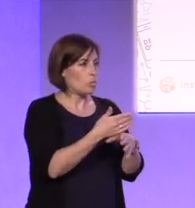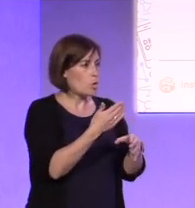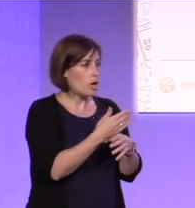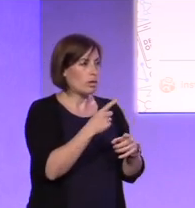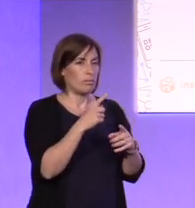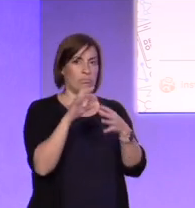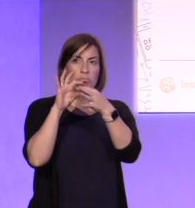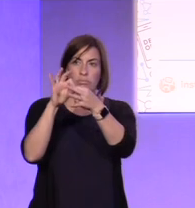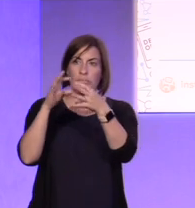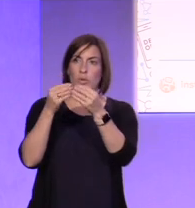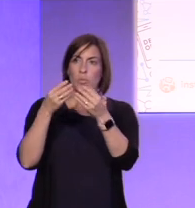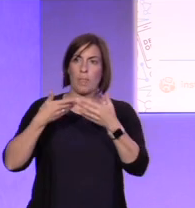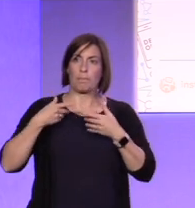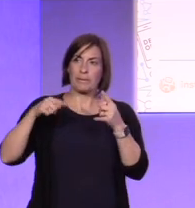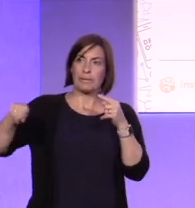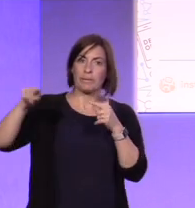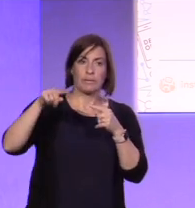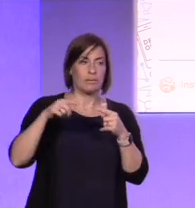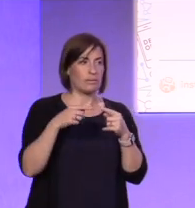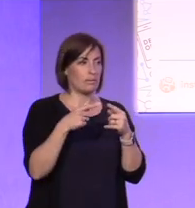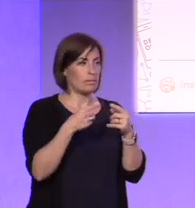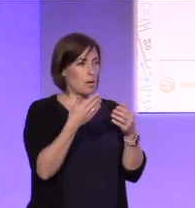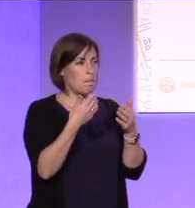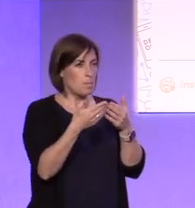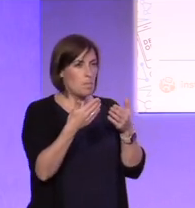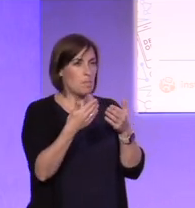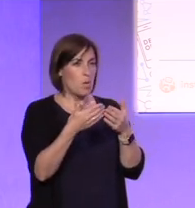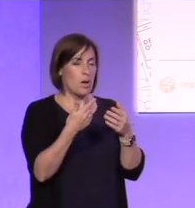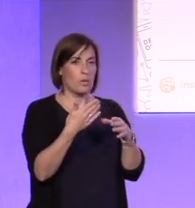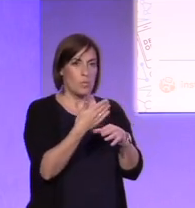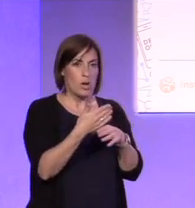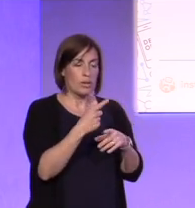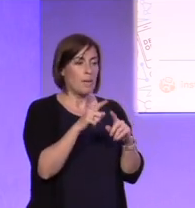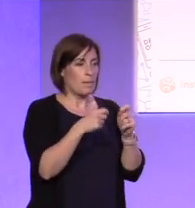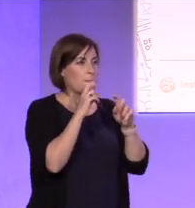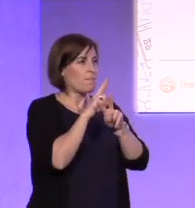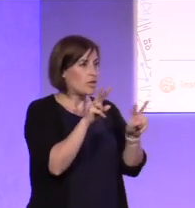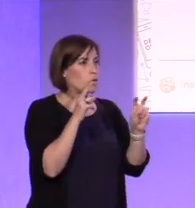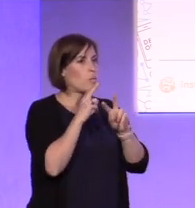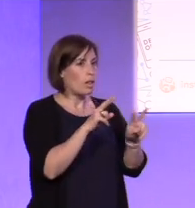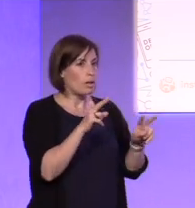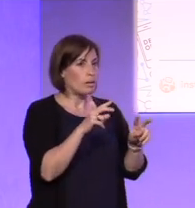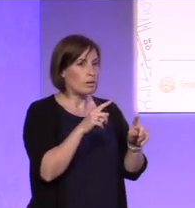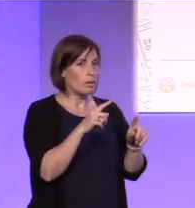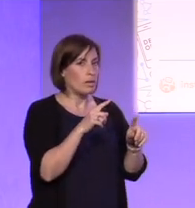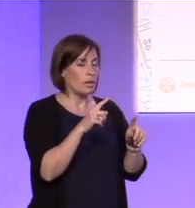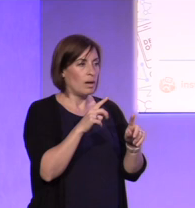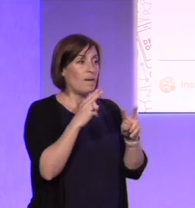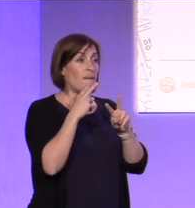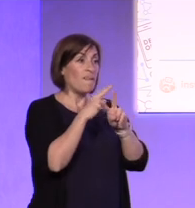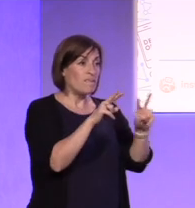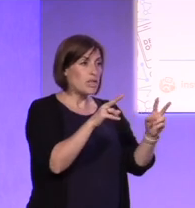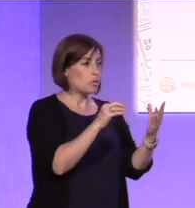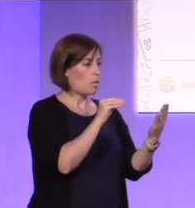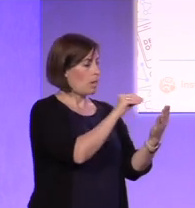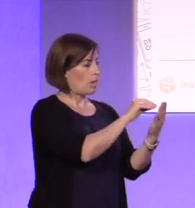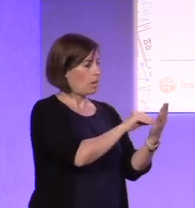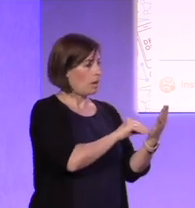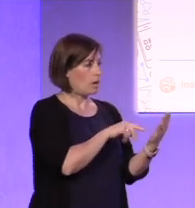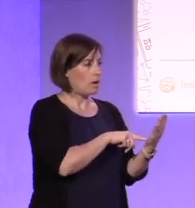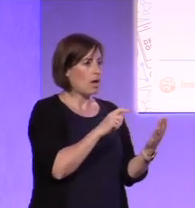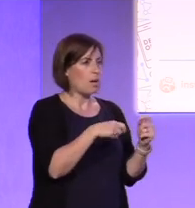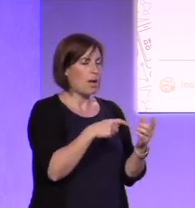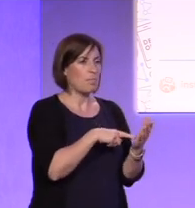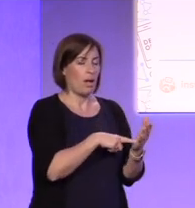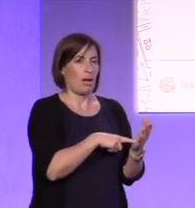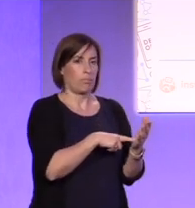visualize. And what this revealed was that we were doing a lot more than we thought we were. And we'll come back to metrics later. What we also did